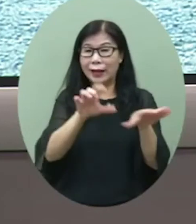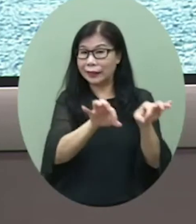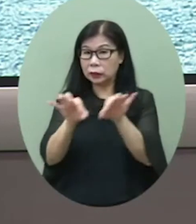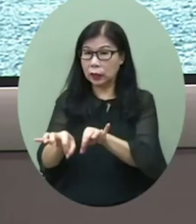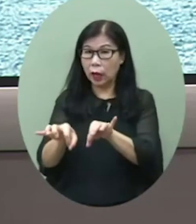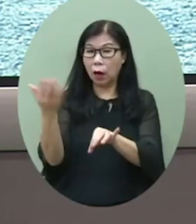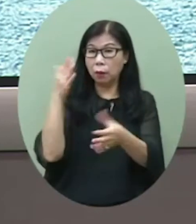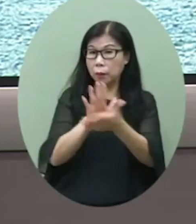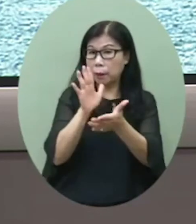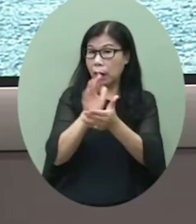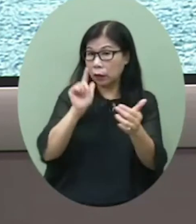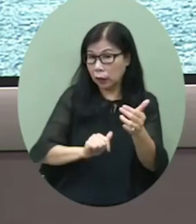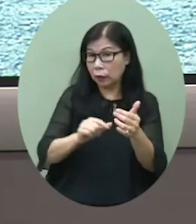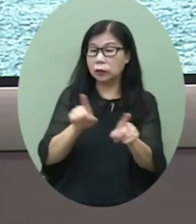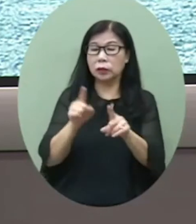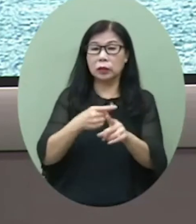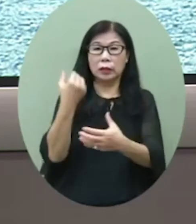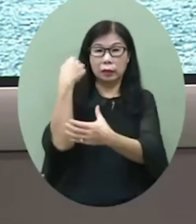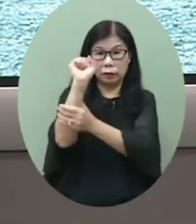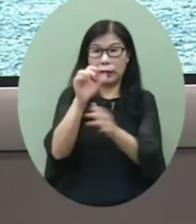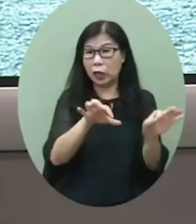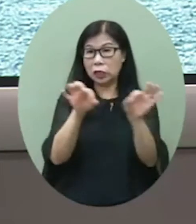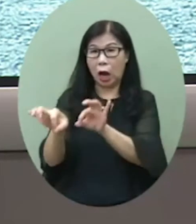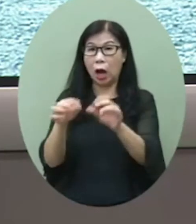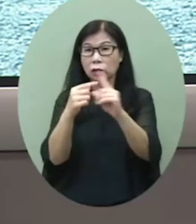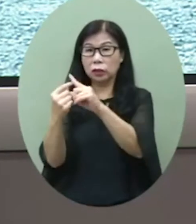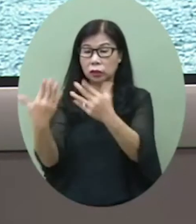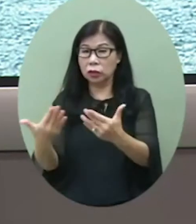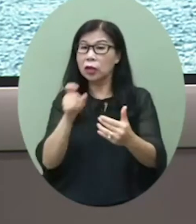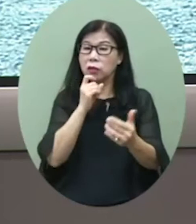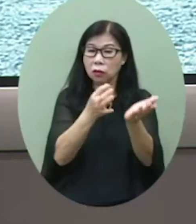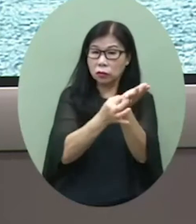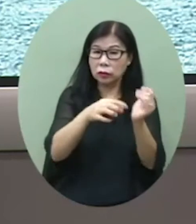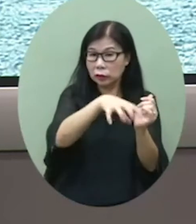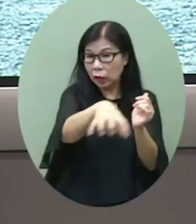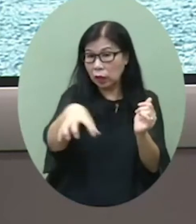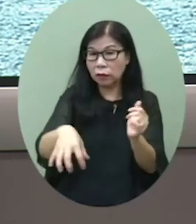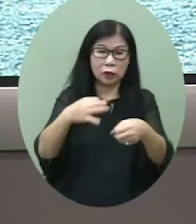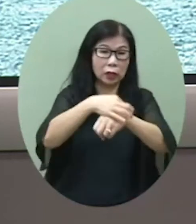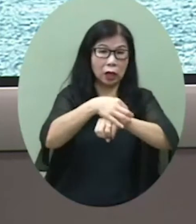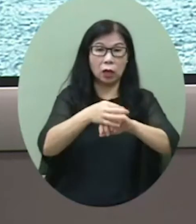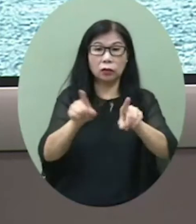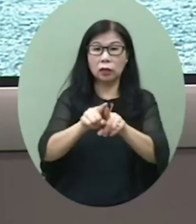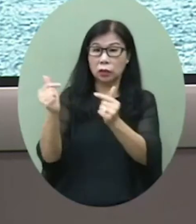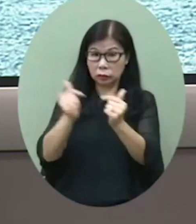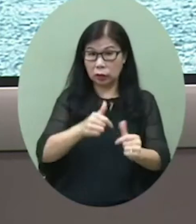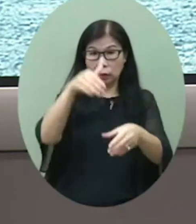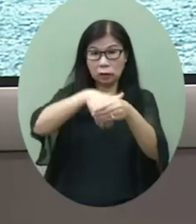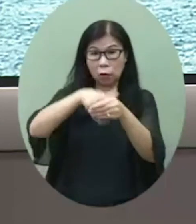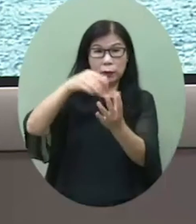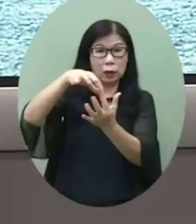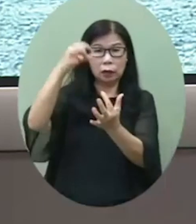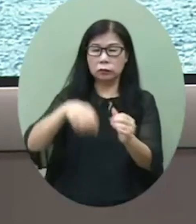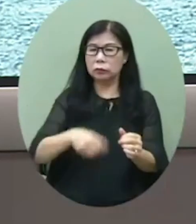And third part, let's talk about the experience of the elections being postponed in other places, because some who have